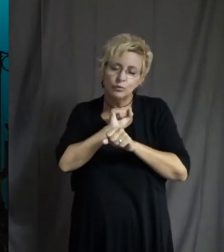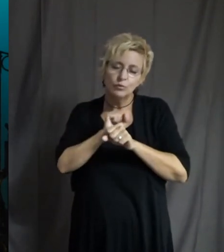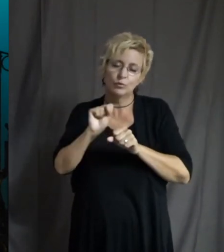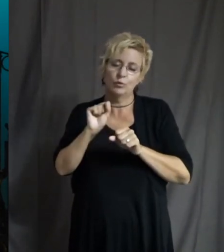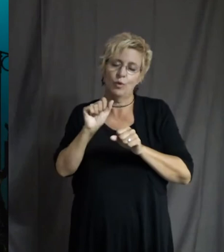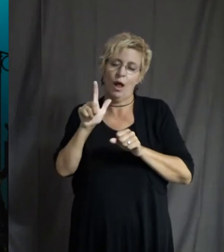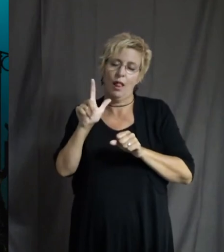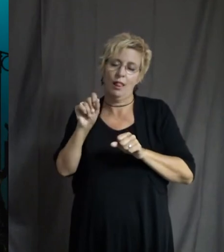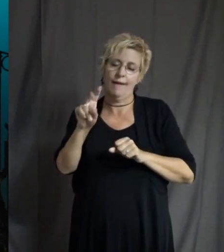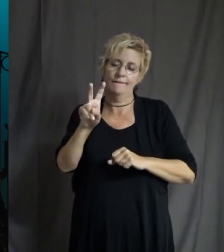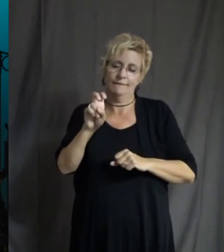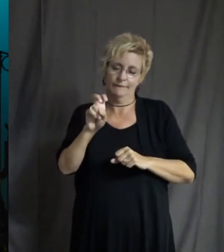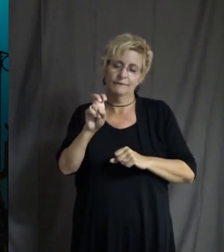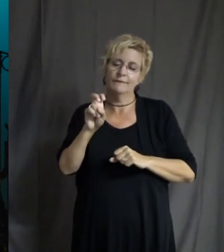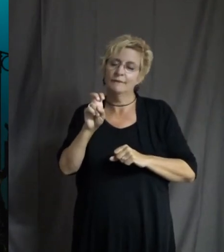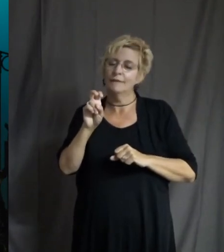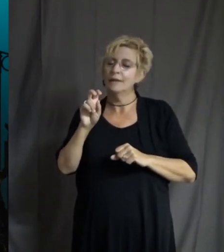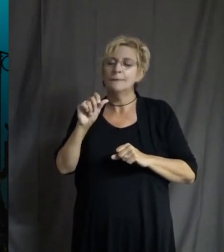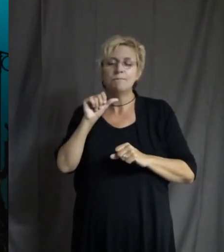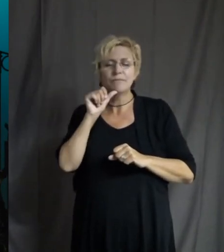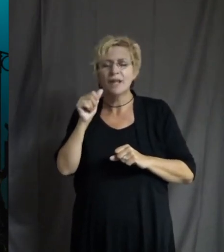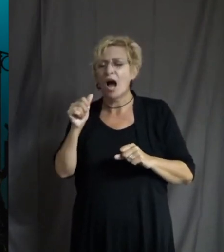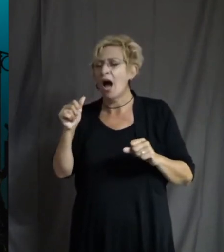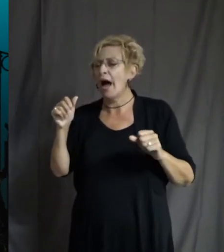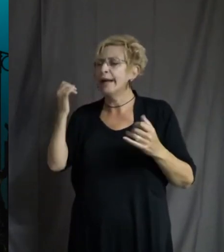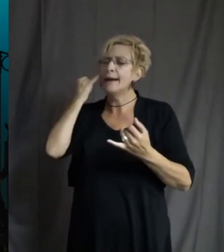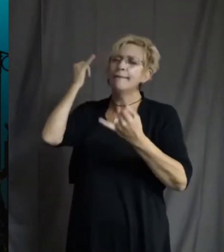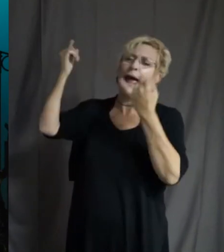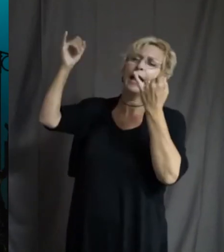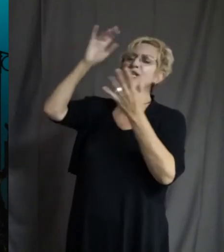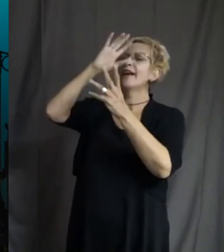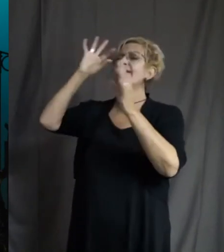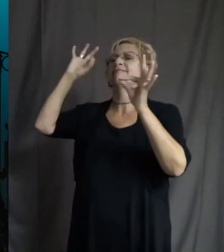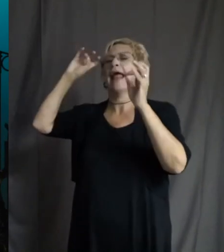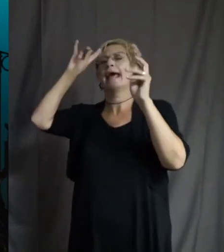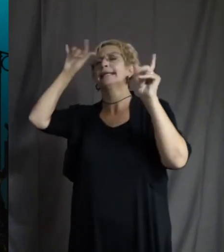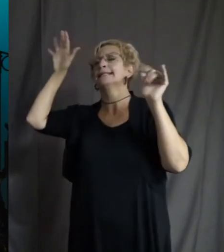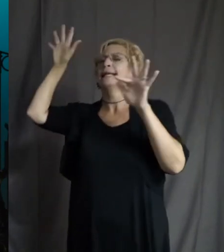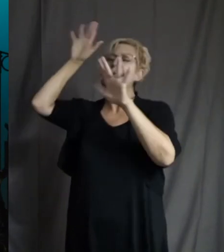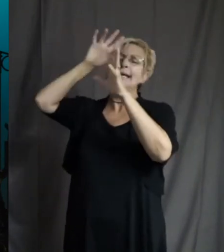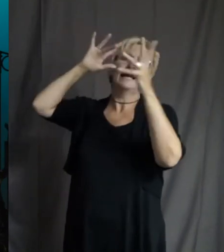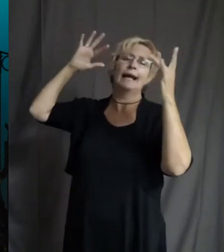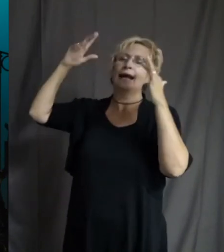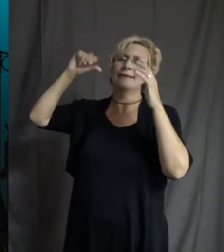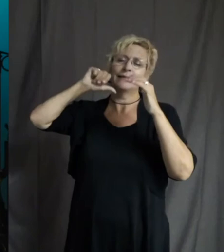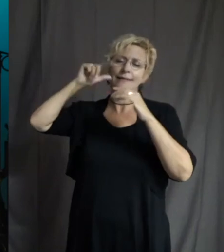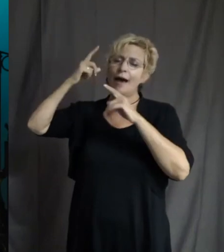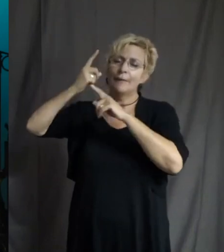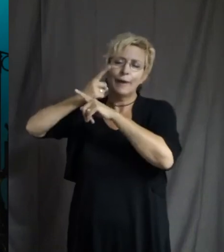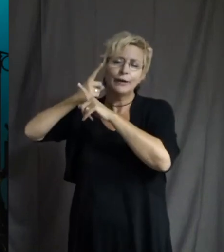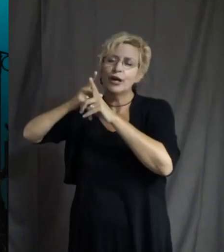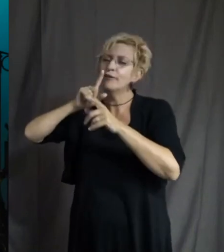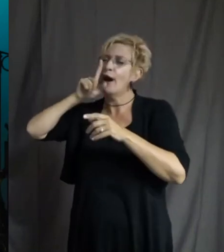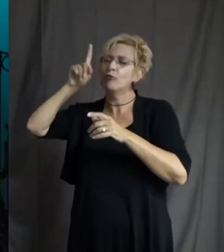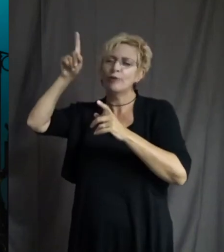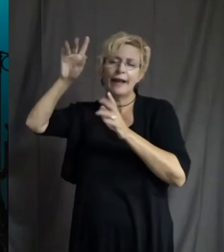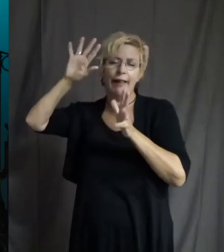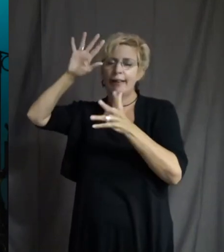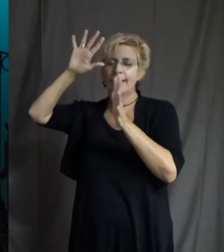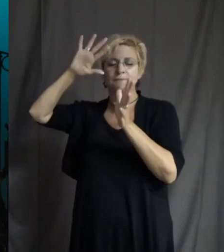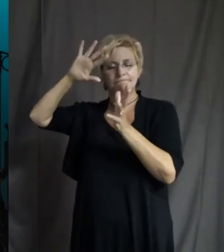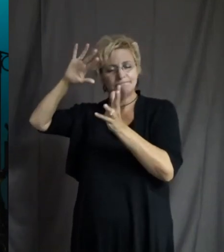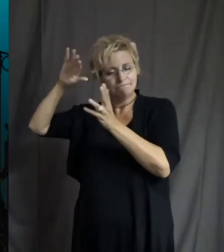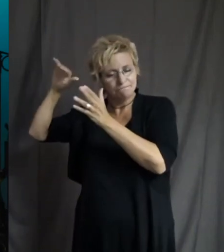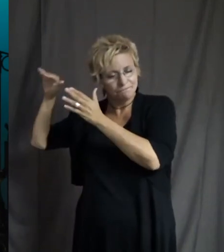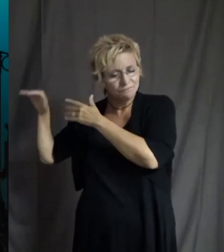love, a true love, not lost in imaginations or fantasies